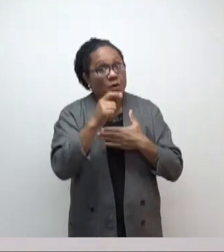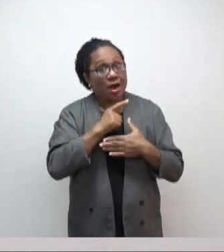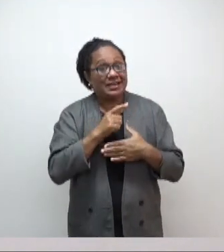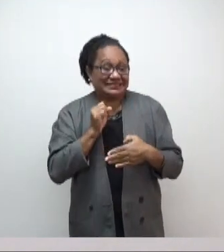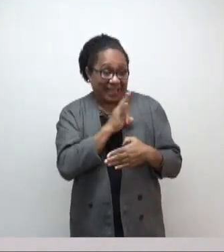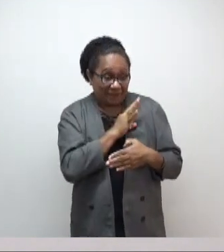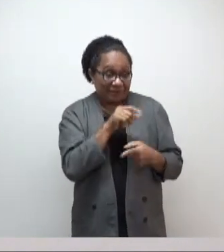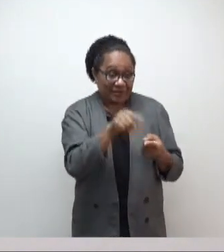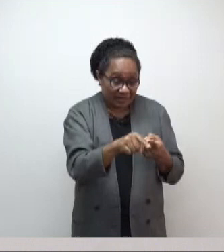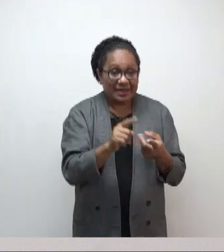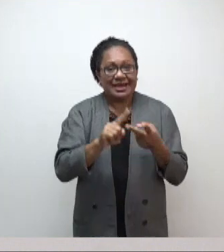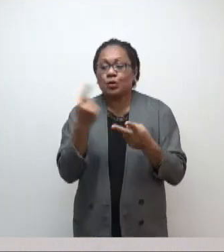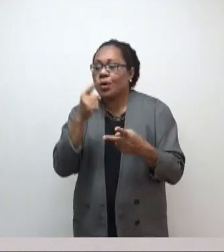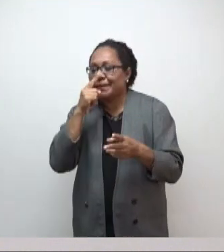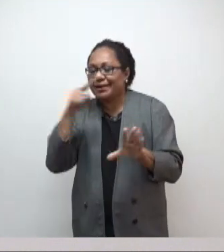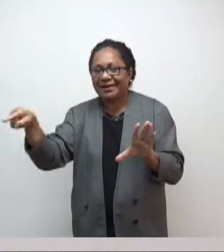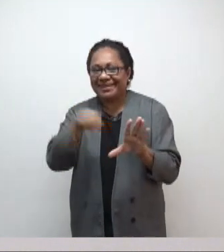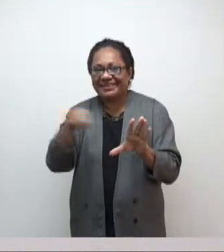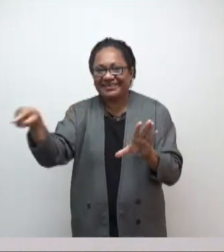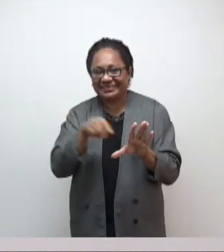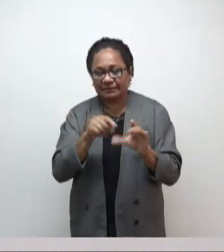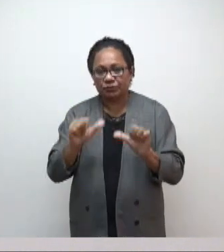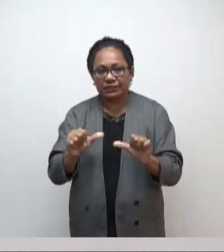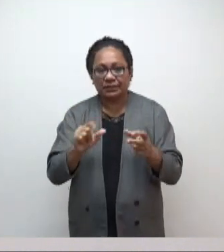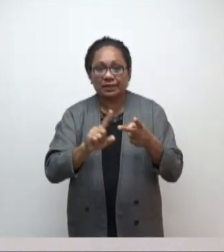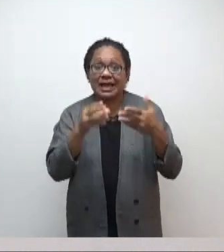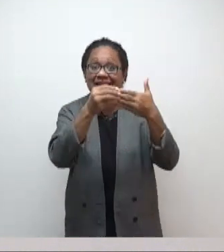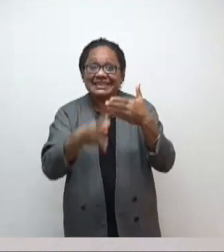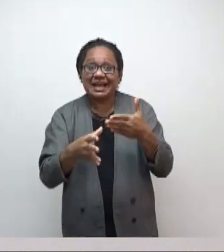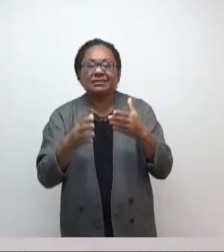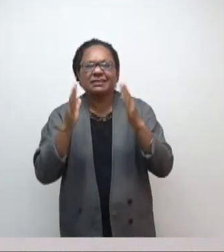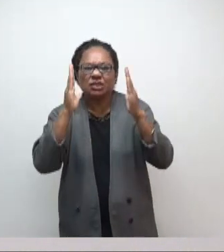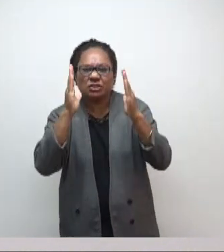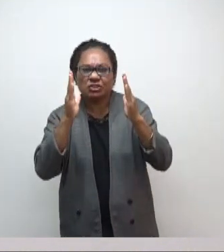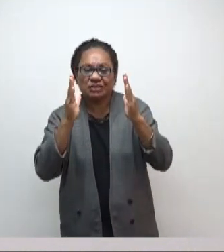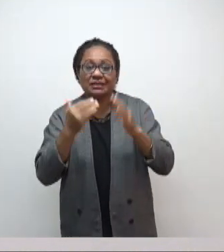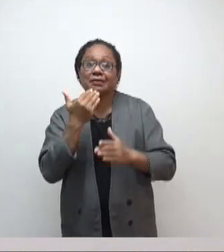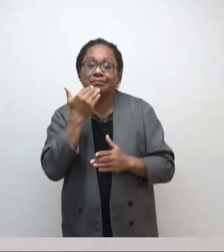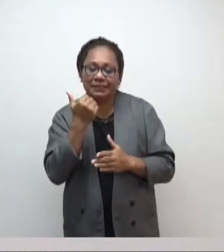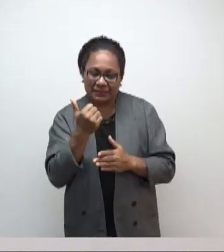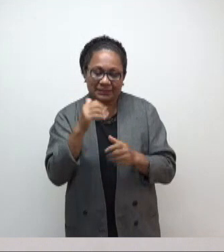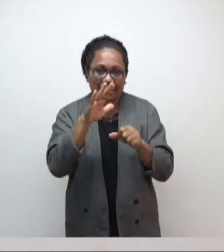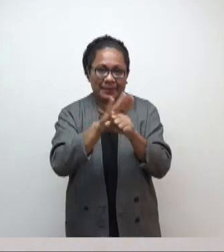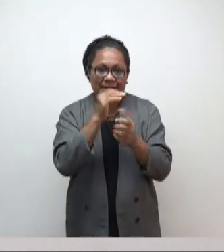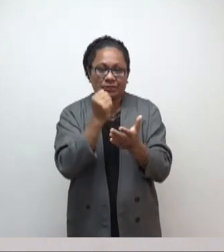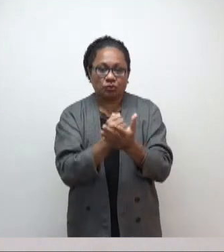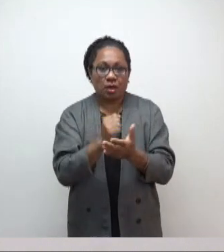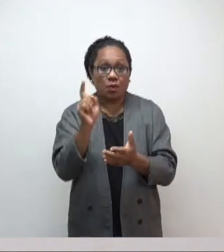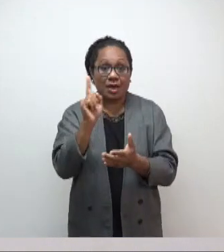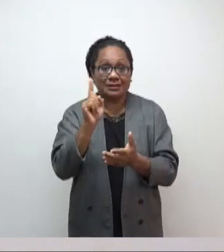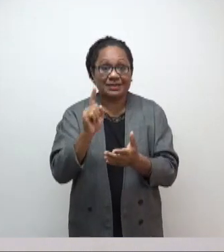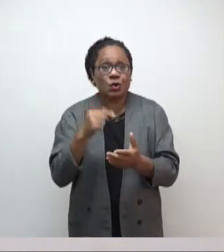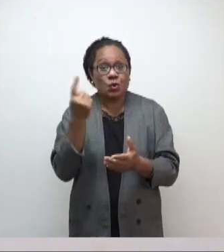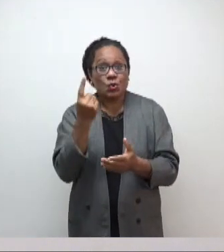customers. And leaders in houses of worship should be sure their devotees